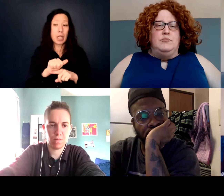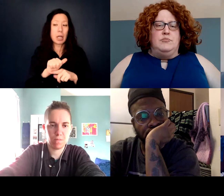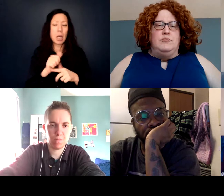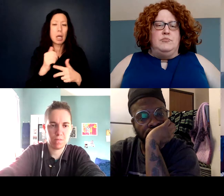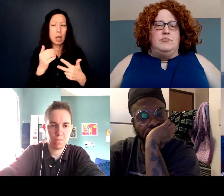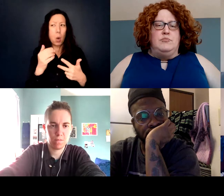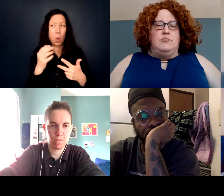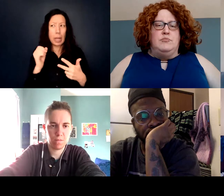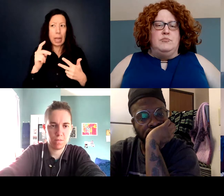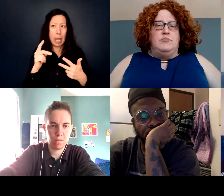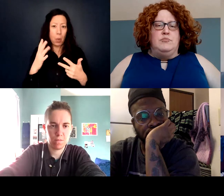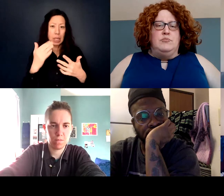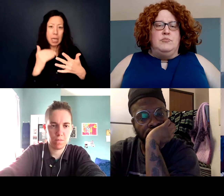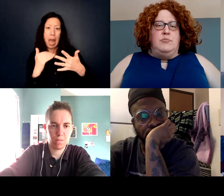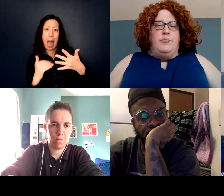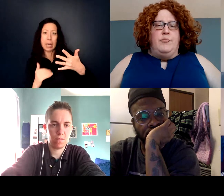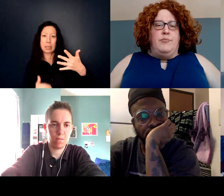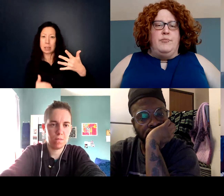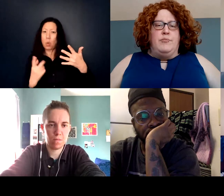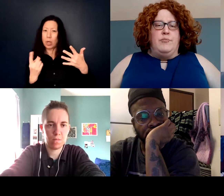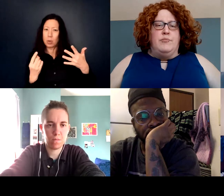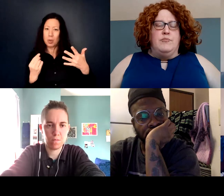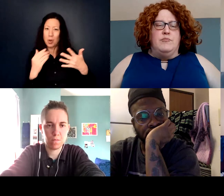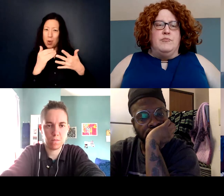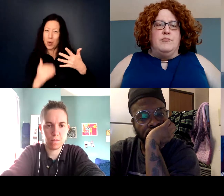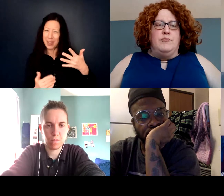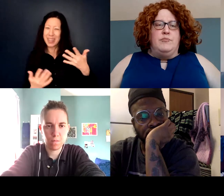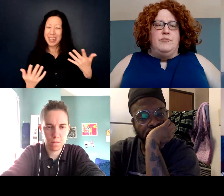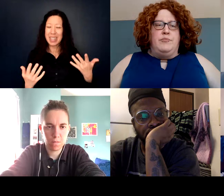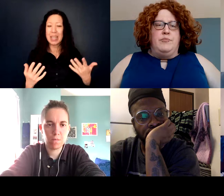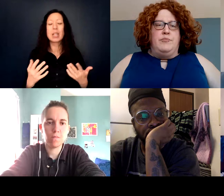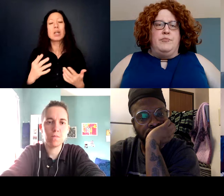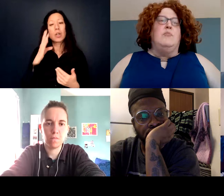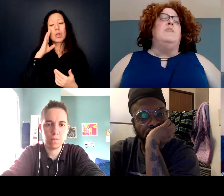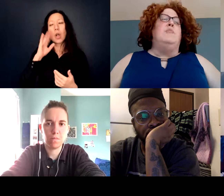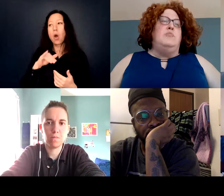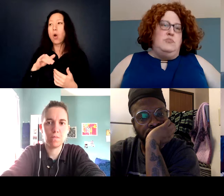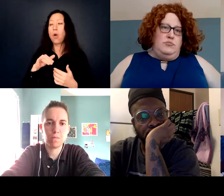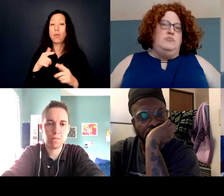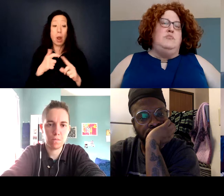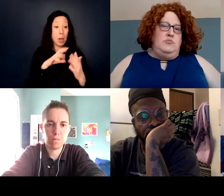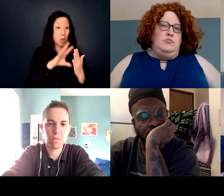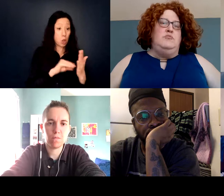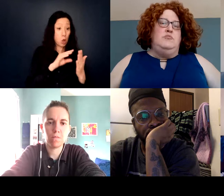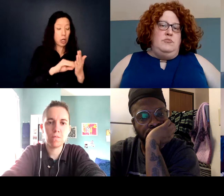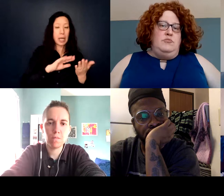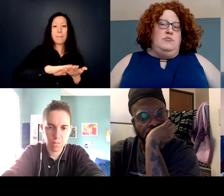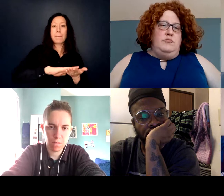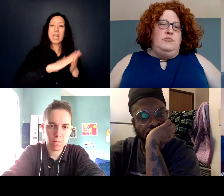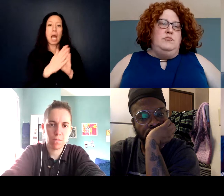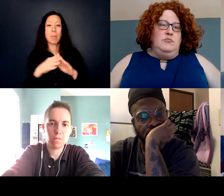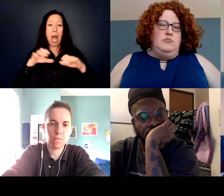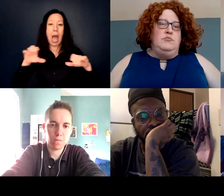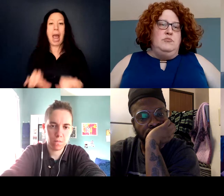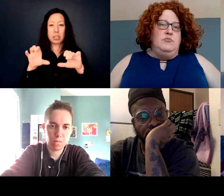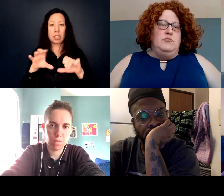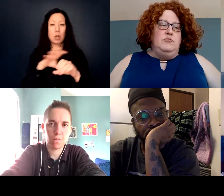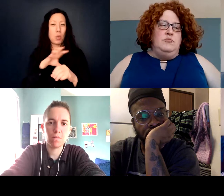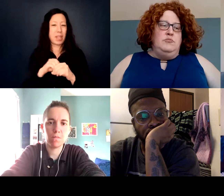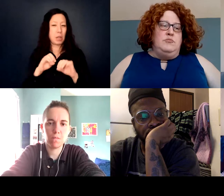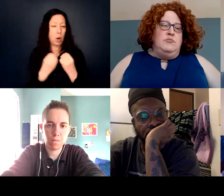you approach moving people from learning into action within their organization? So those are